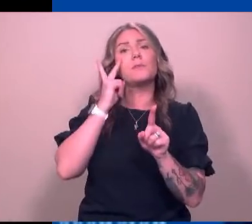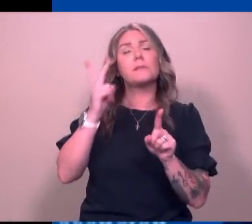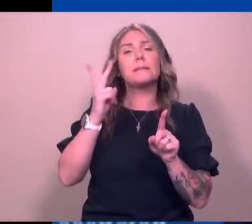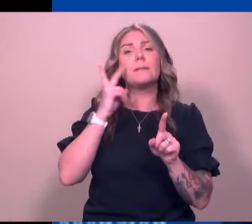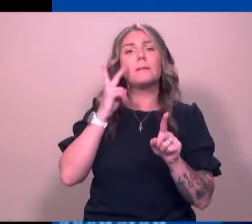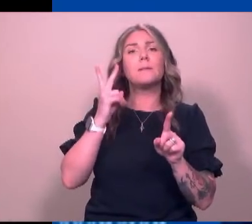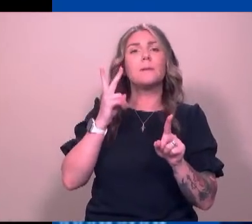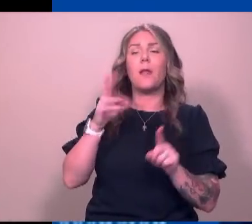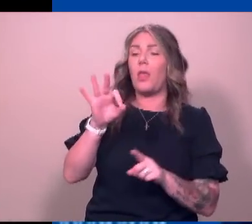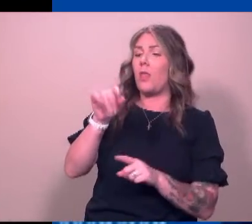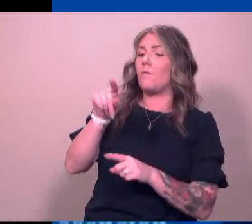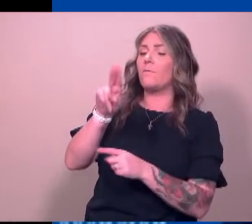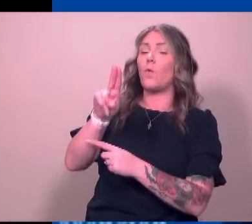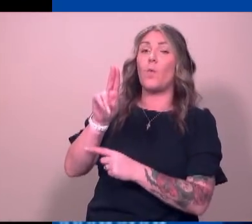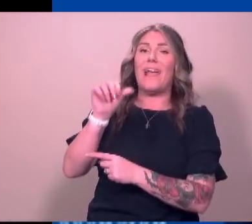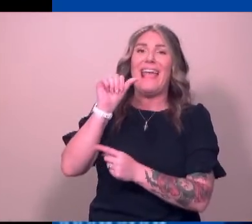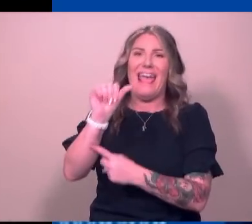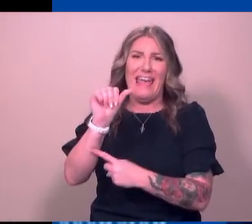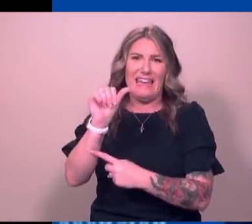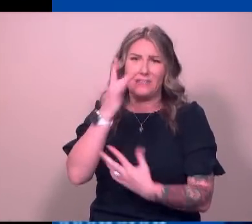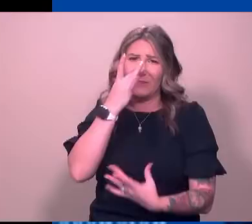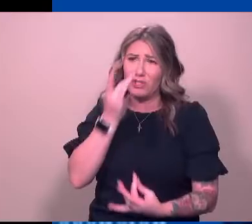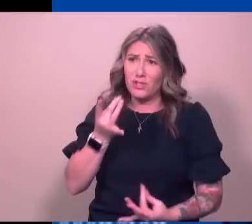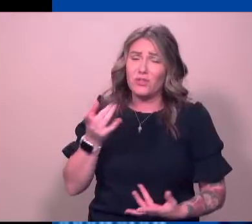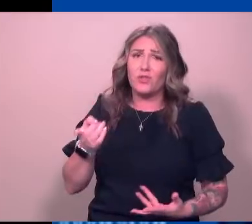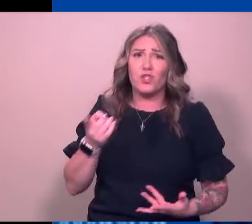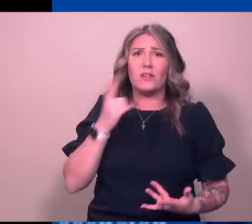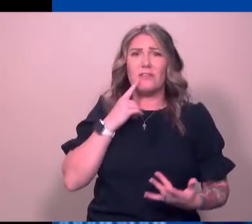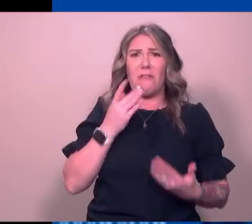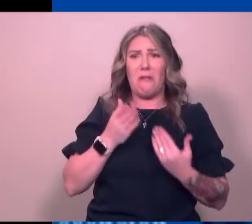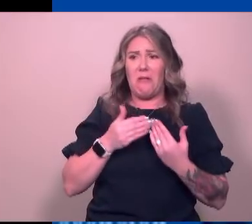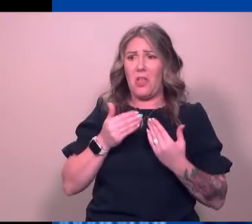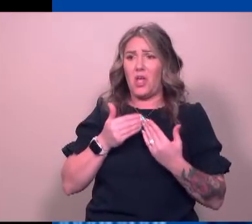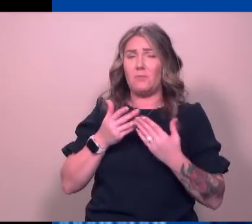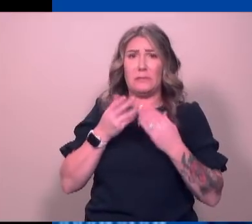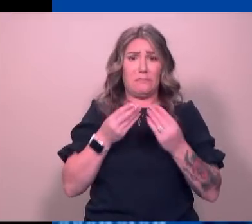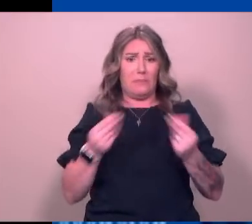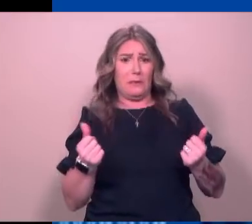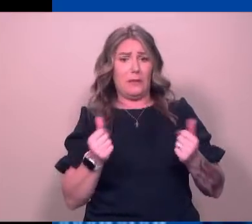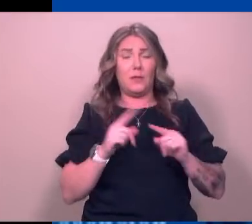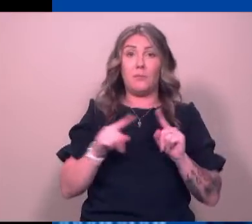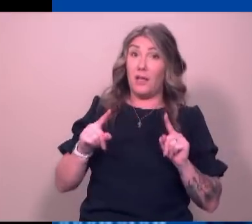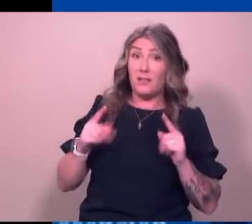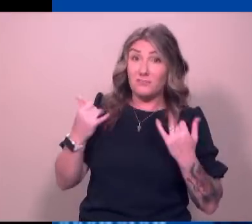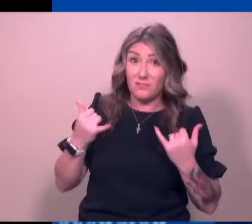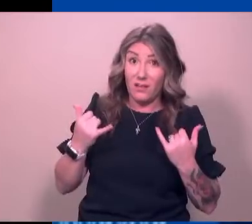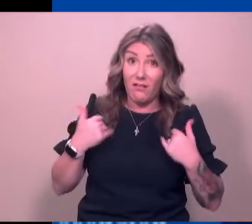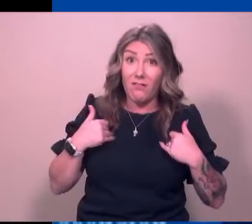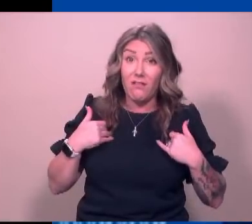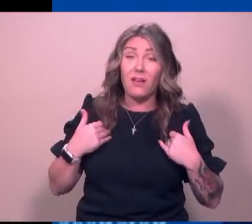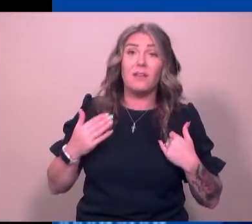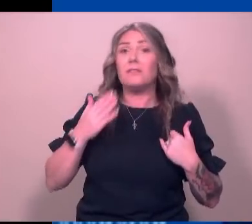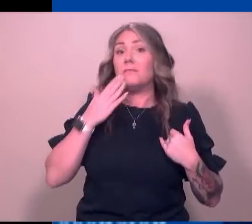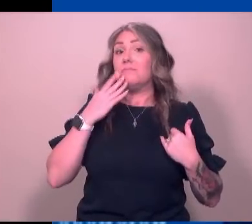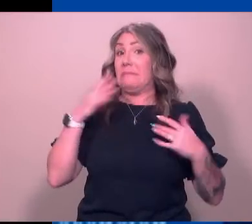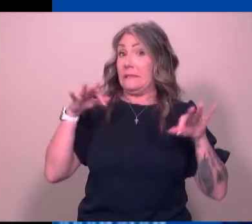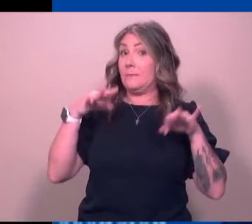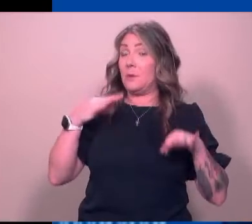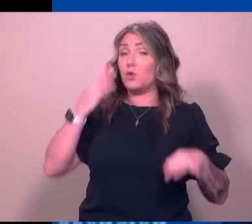seeing influenza A, interestingly, which had almost disappeared yesterday. That The explanation for that